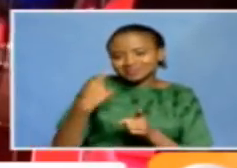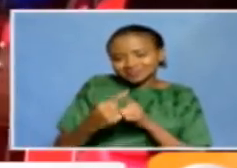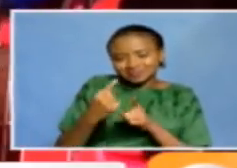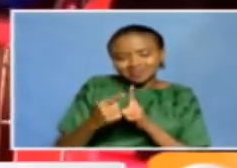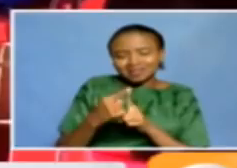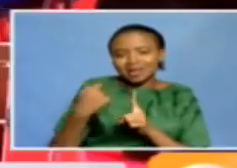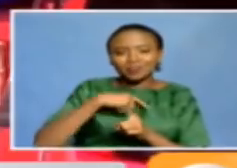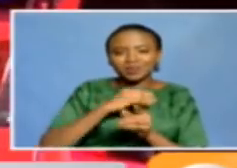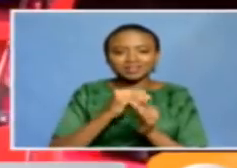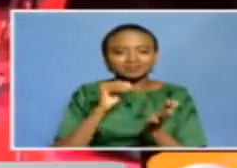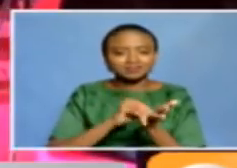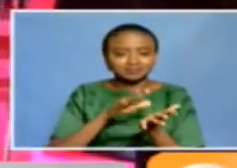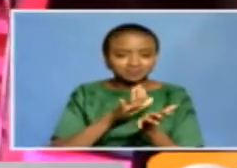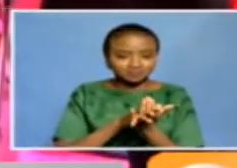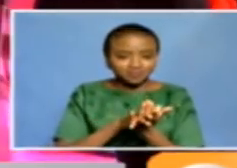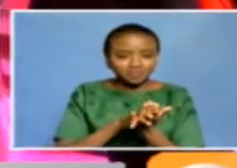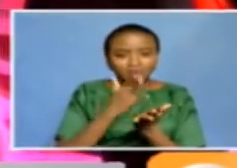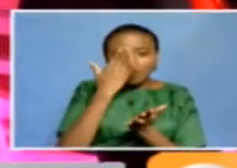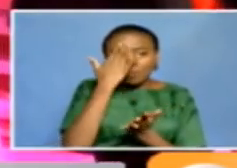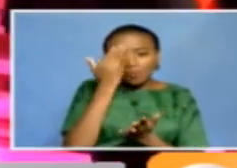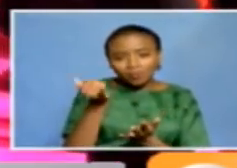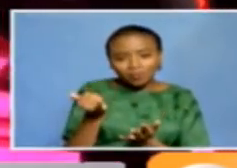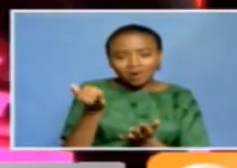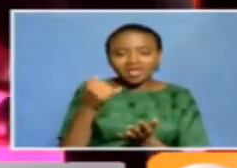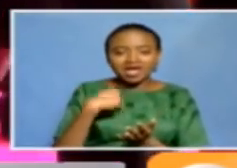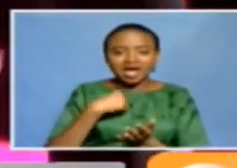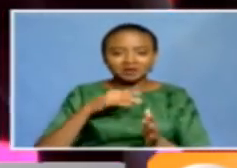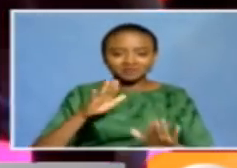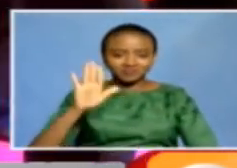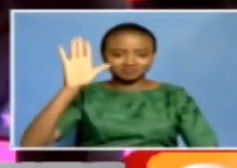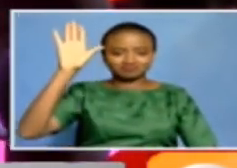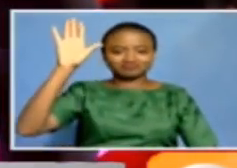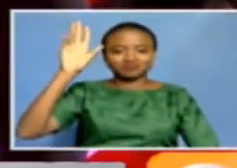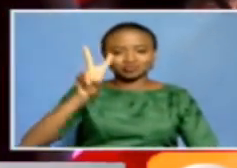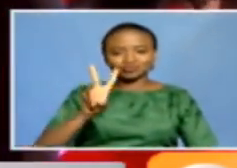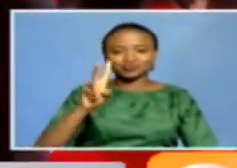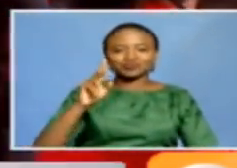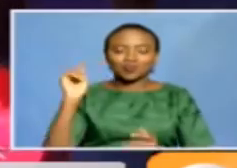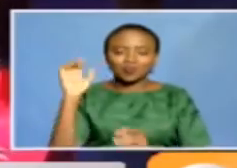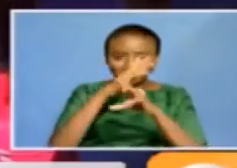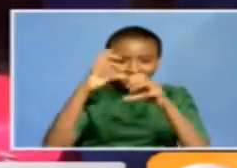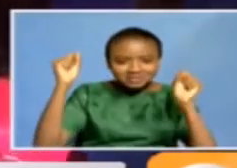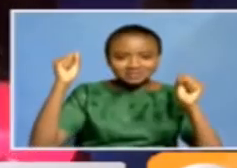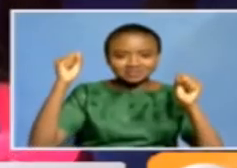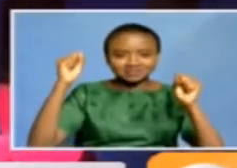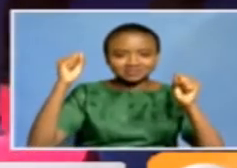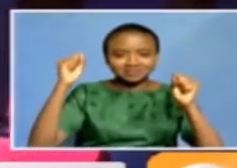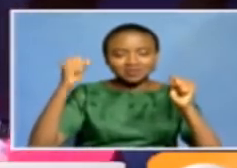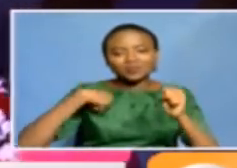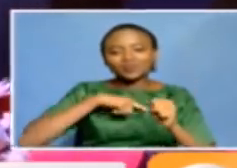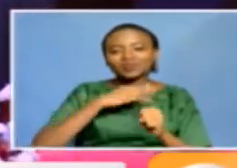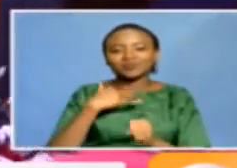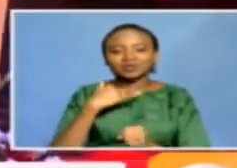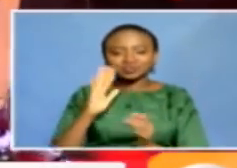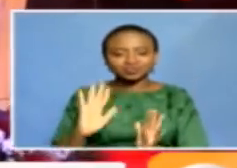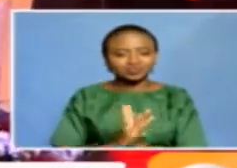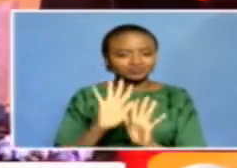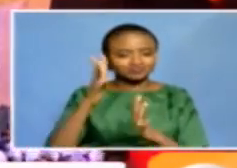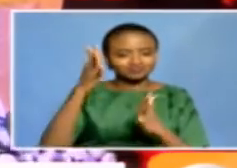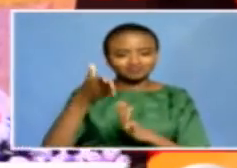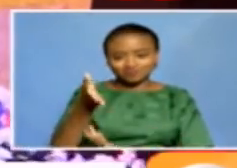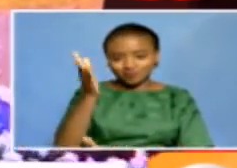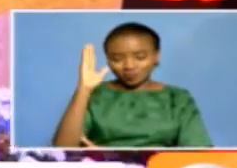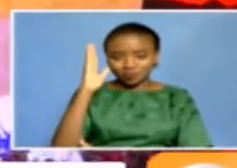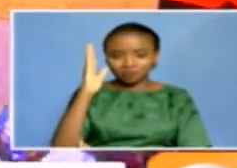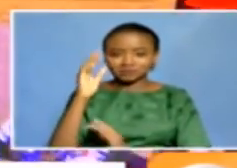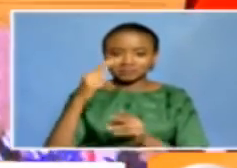books, when we had a swearing in for two presidents. So we are here to glorify the name of the Lord, because it has ended